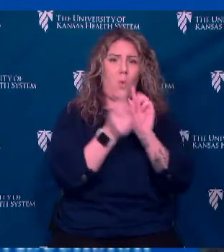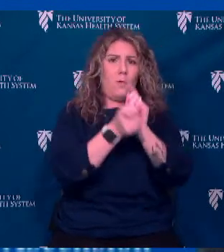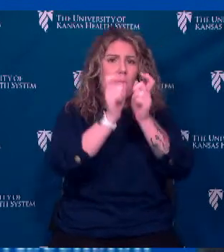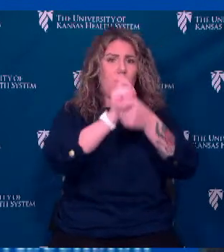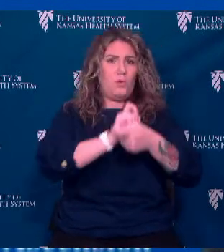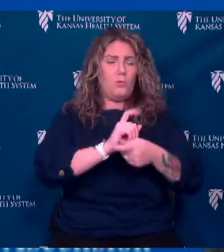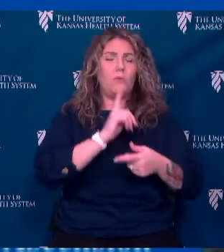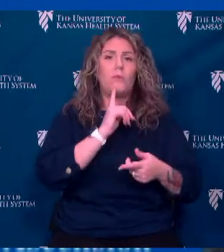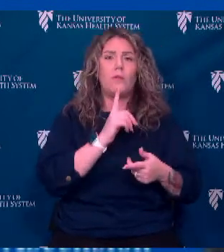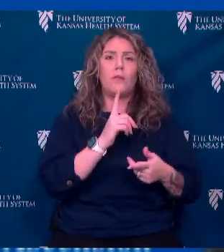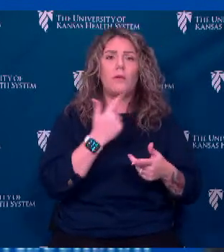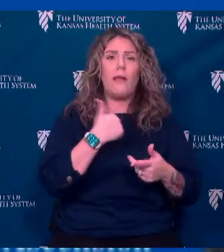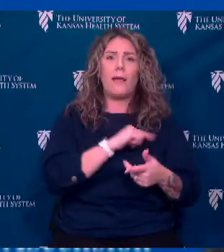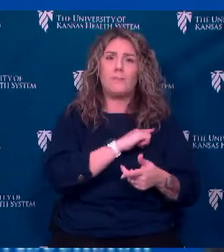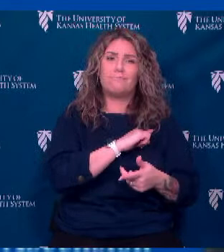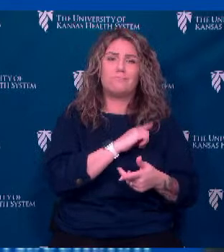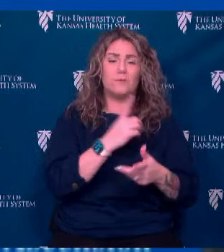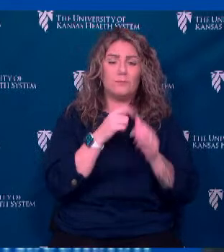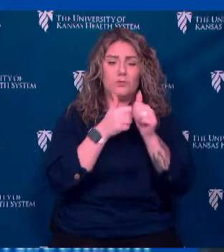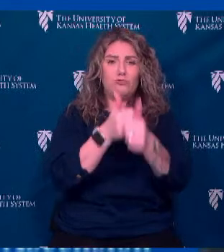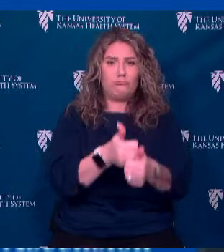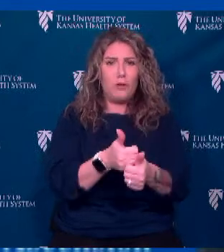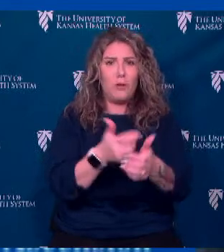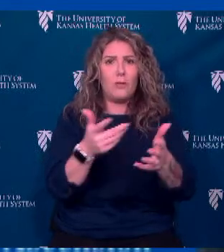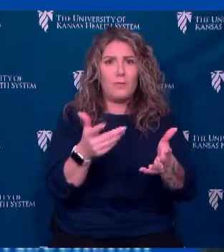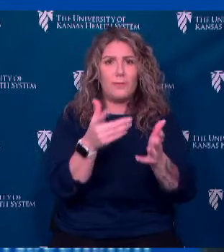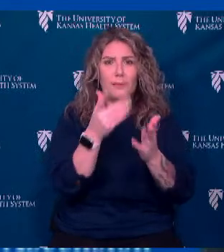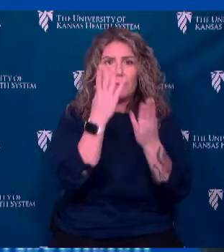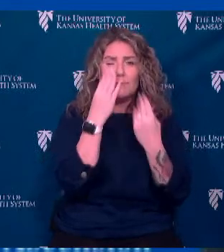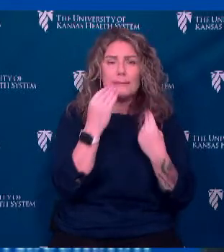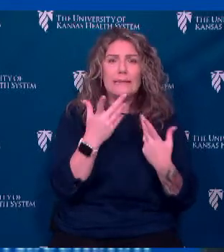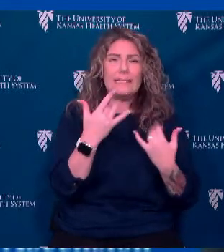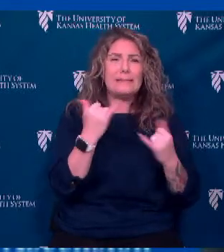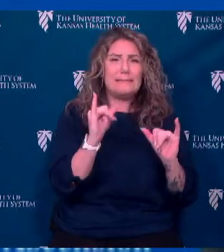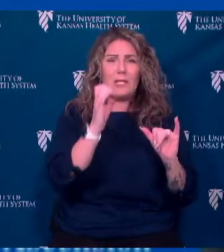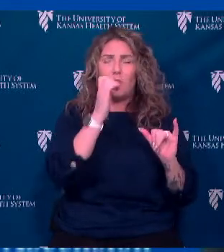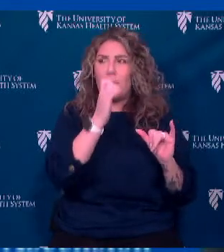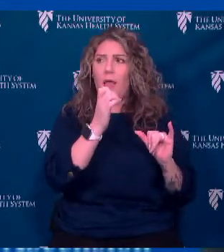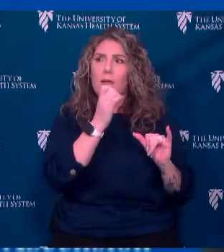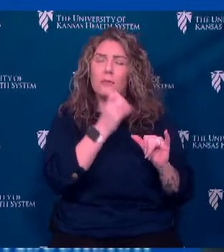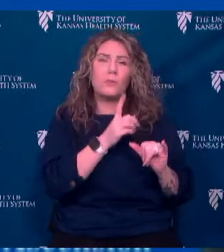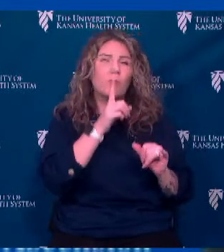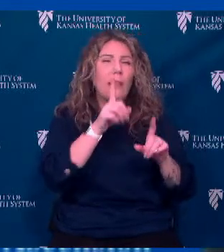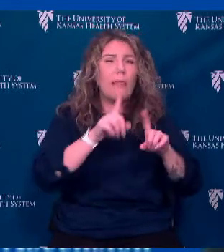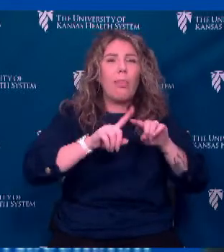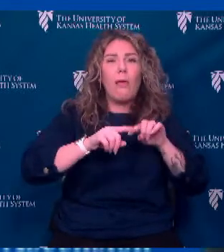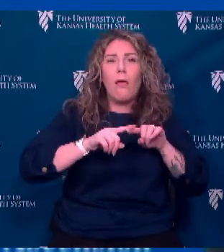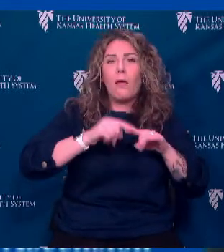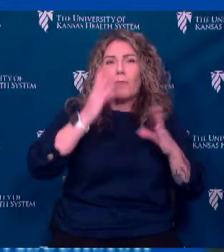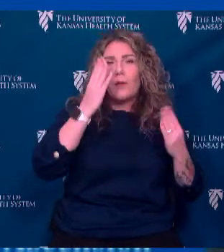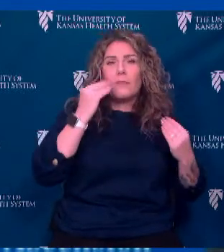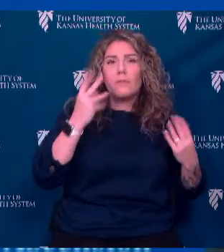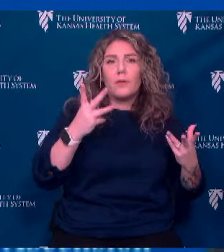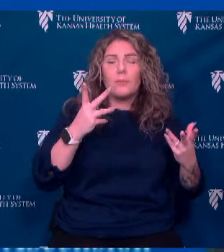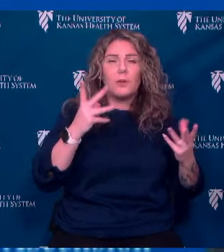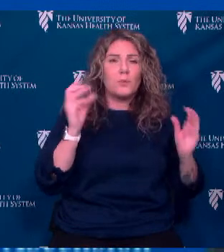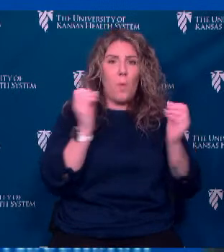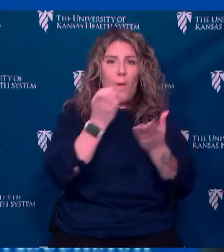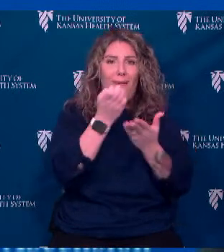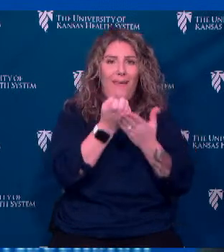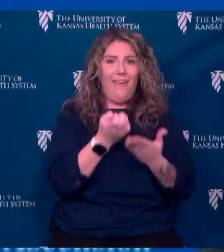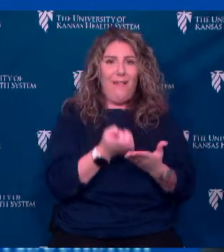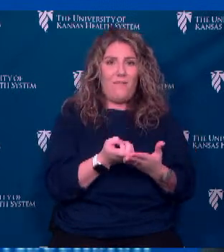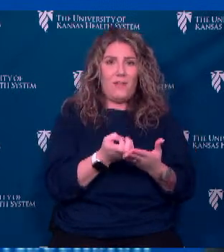And I've been trying to track some of the data on this. I still don't have any really reliable information. We don't have any evidence that